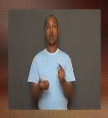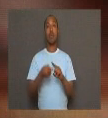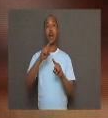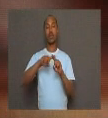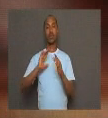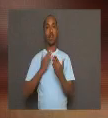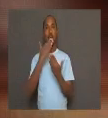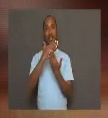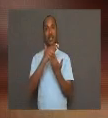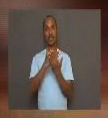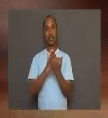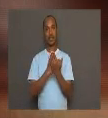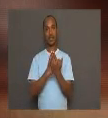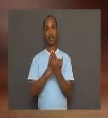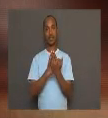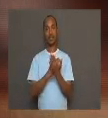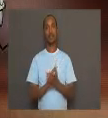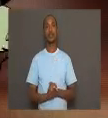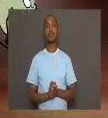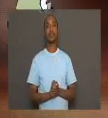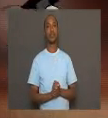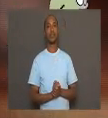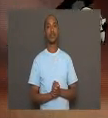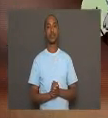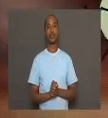Let's get back to our lesson.